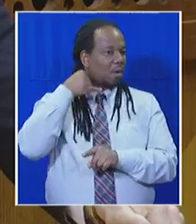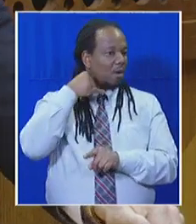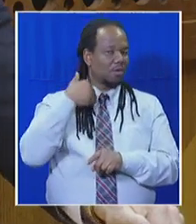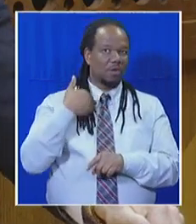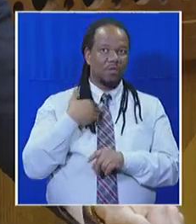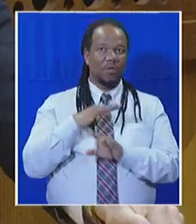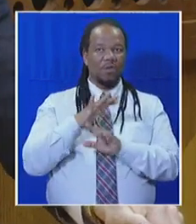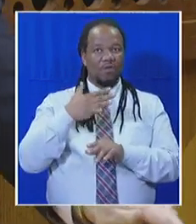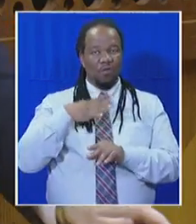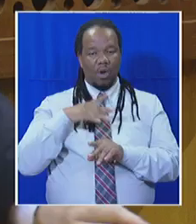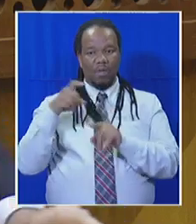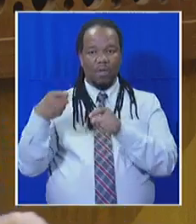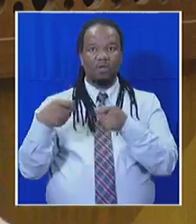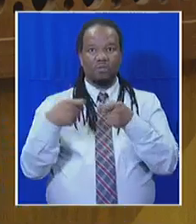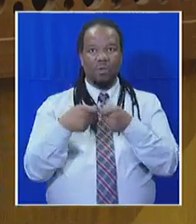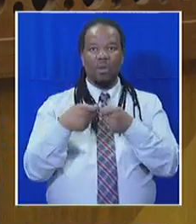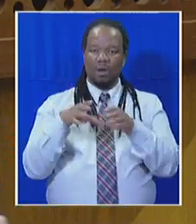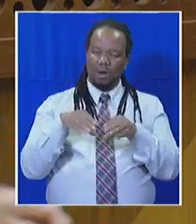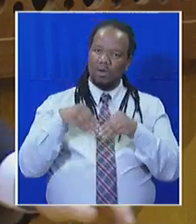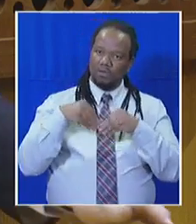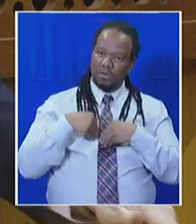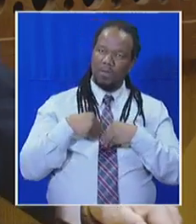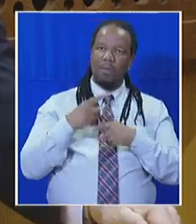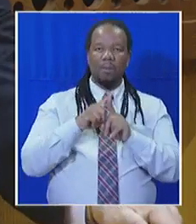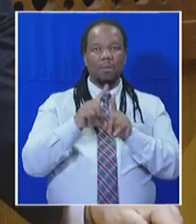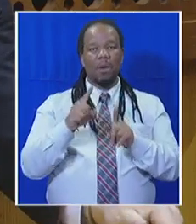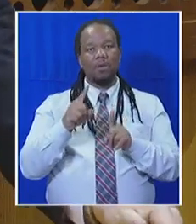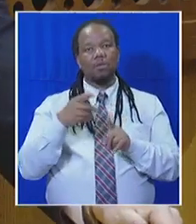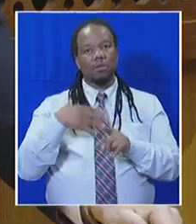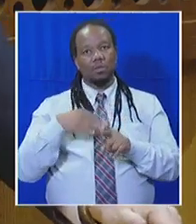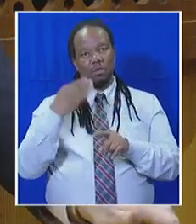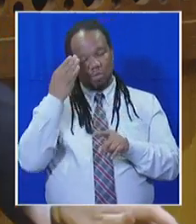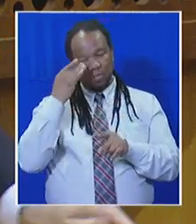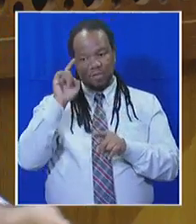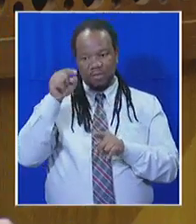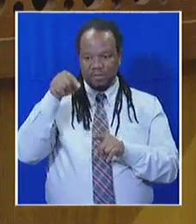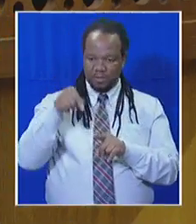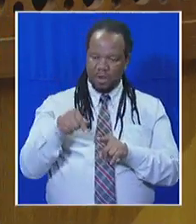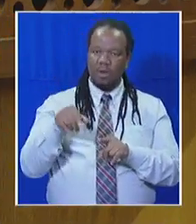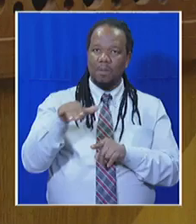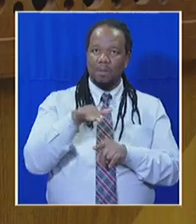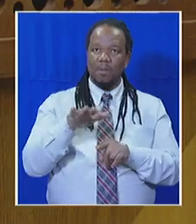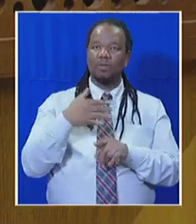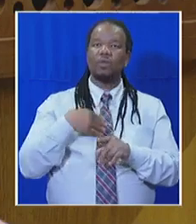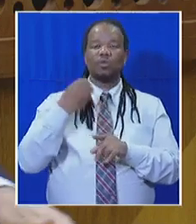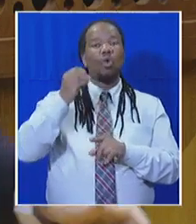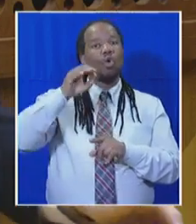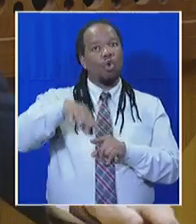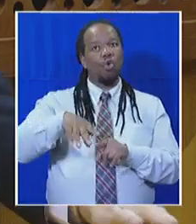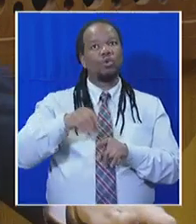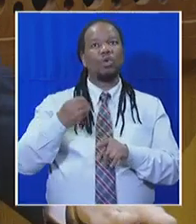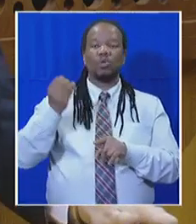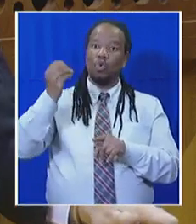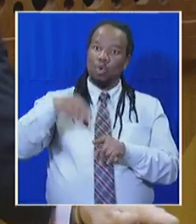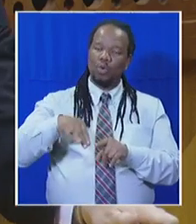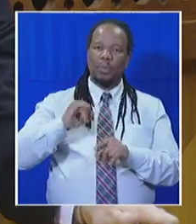a war, that's fine. But know this, you have come to the right place, and you will lose